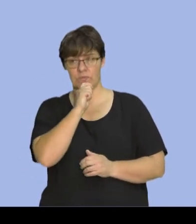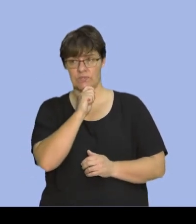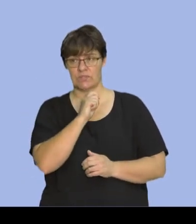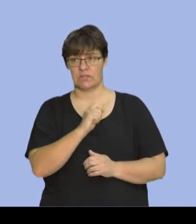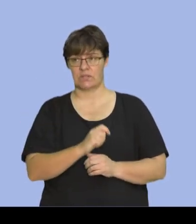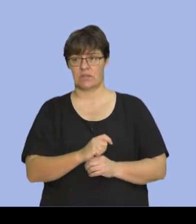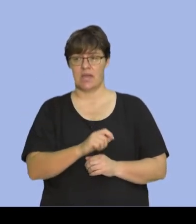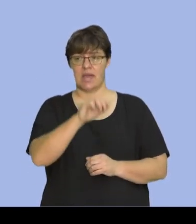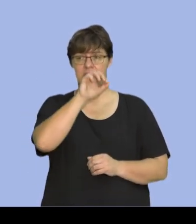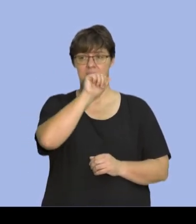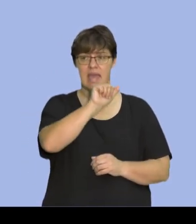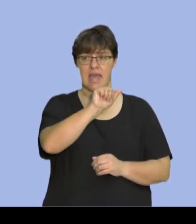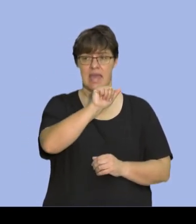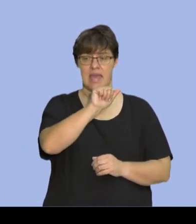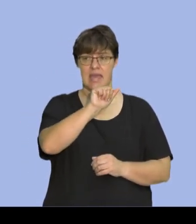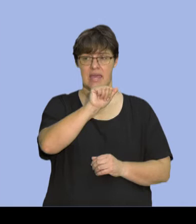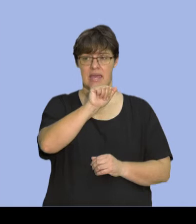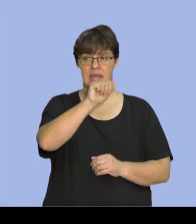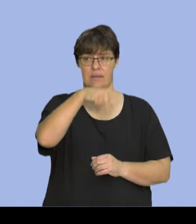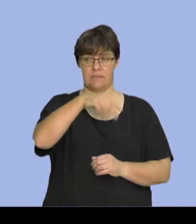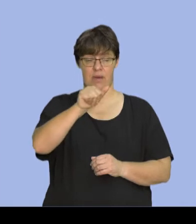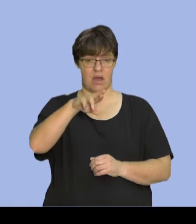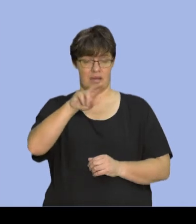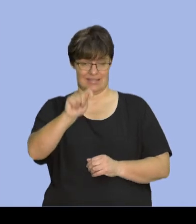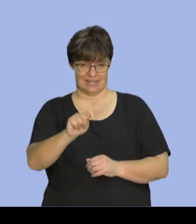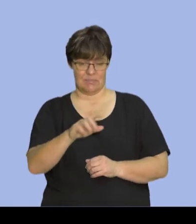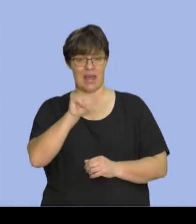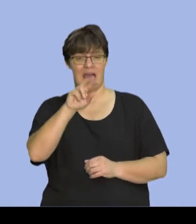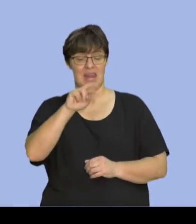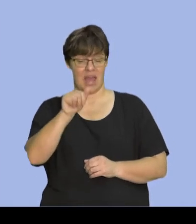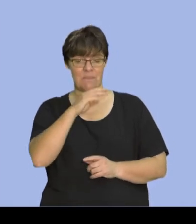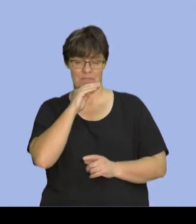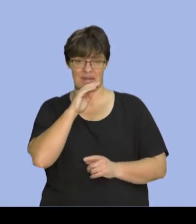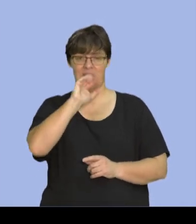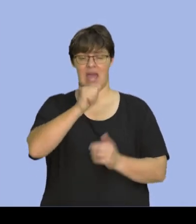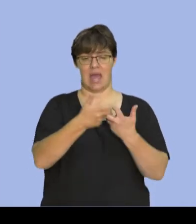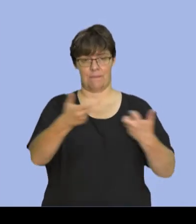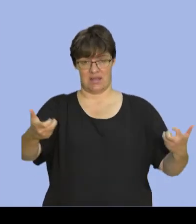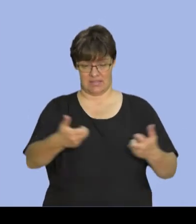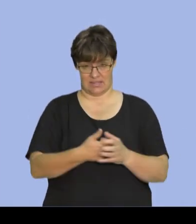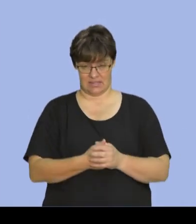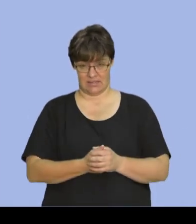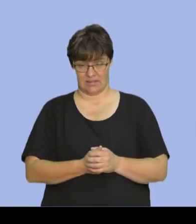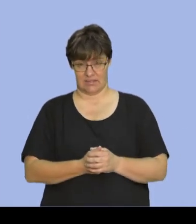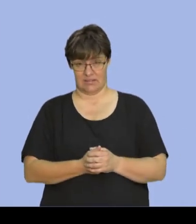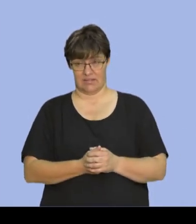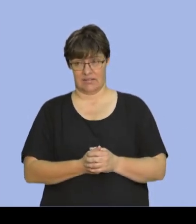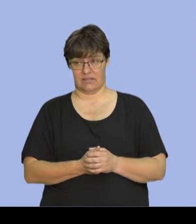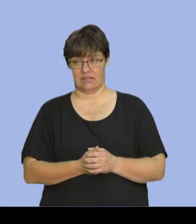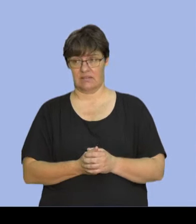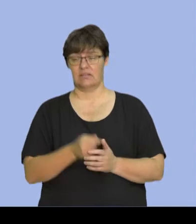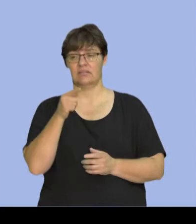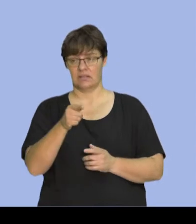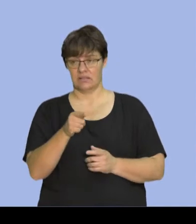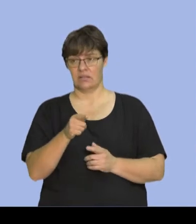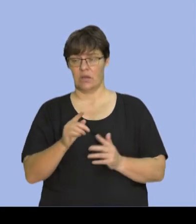to remind you of apart. And this is the splitting of the chromatids moving apart, and these are